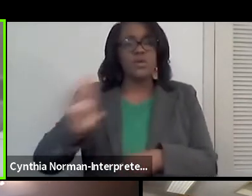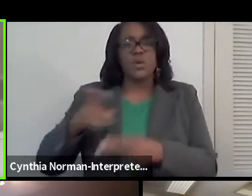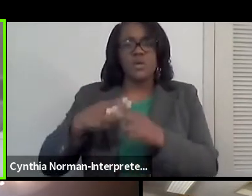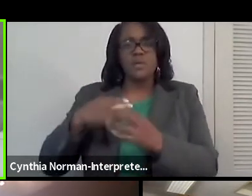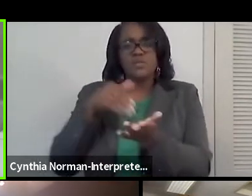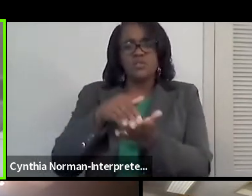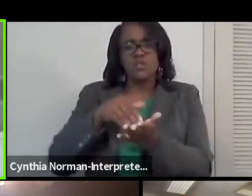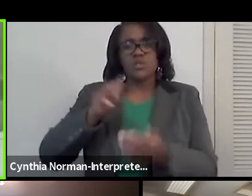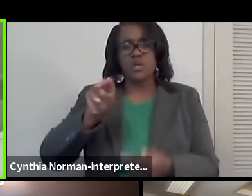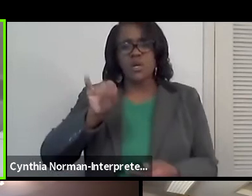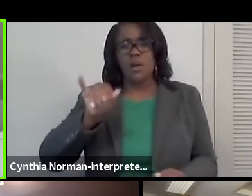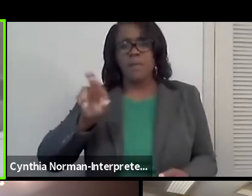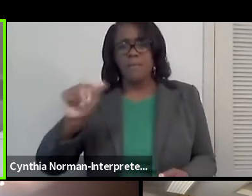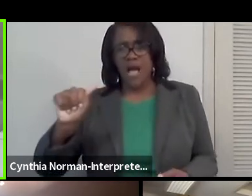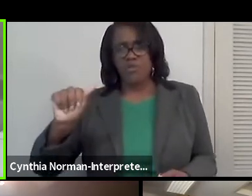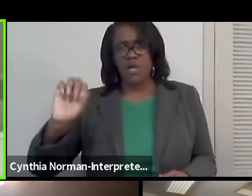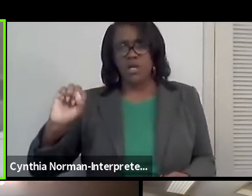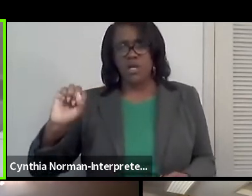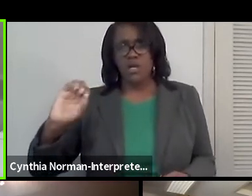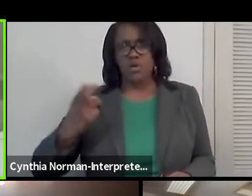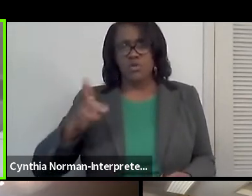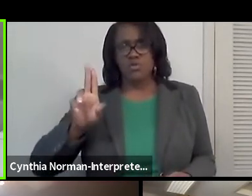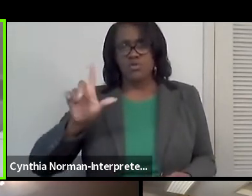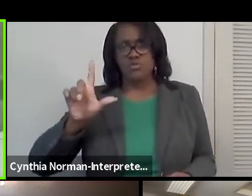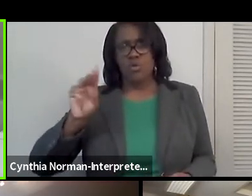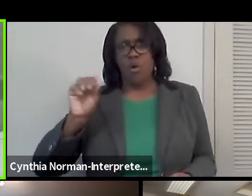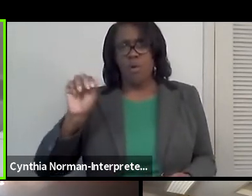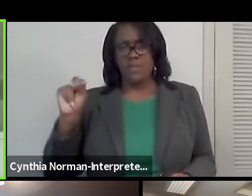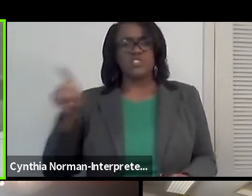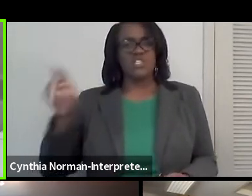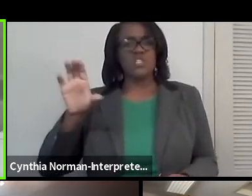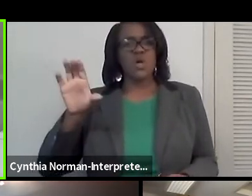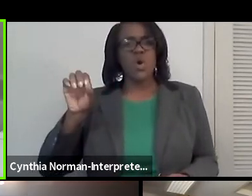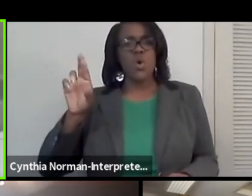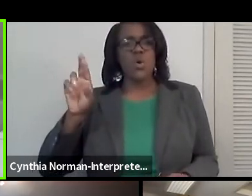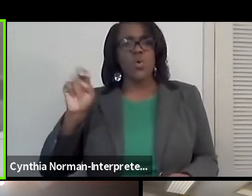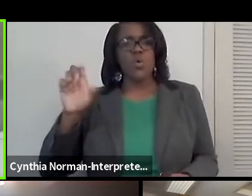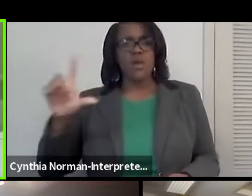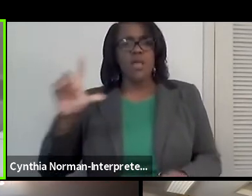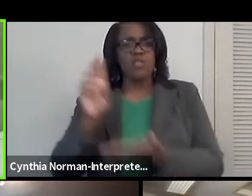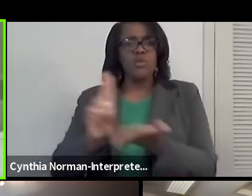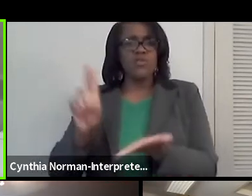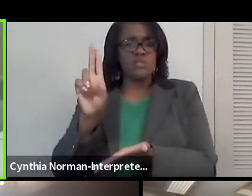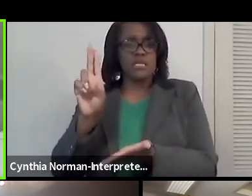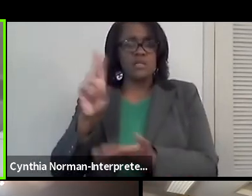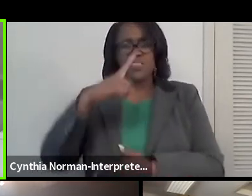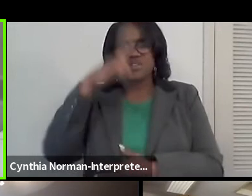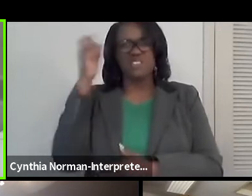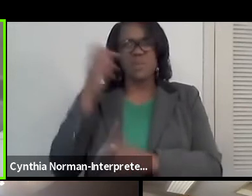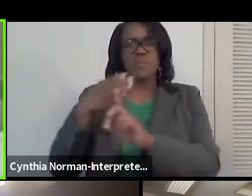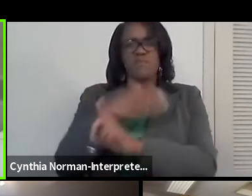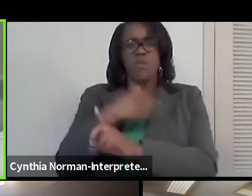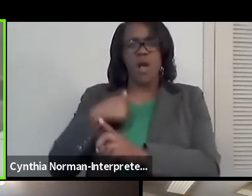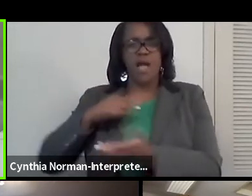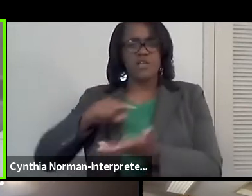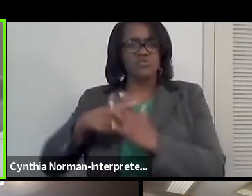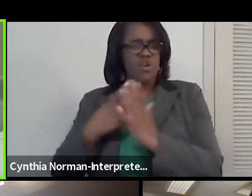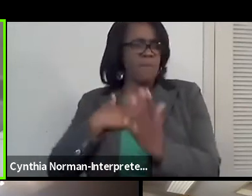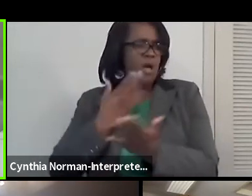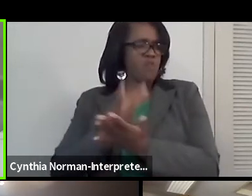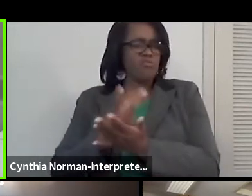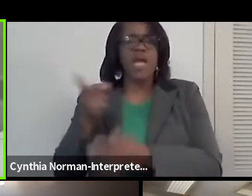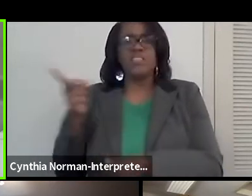Myra Schulman. She's based at Cornell University. And I guess the summer before I started my undergrad, they